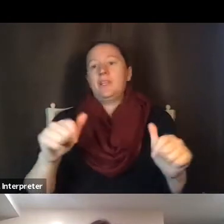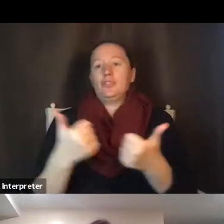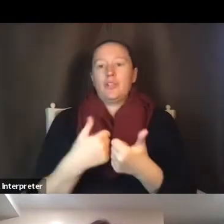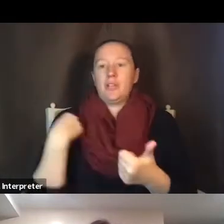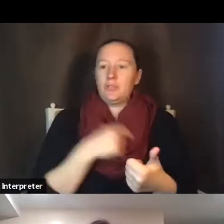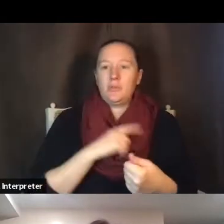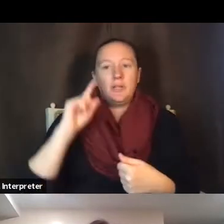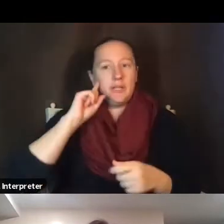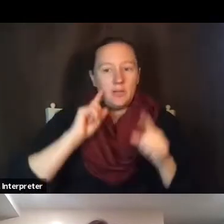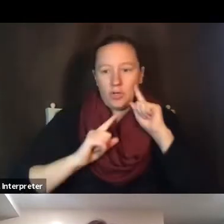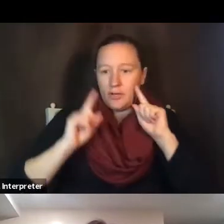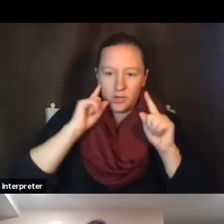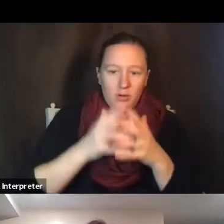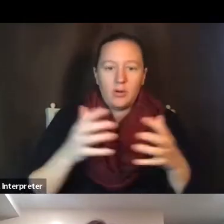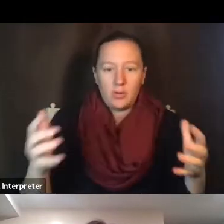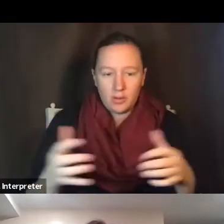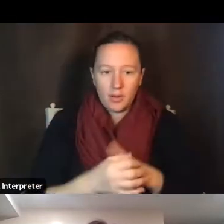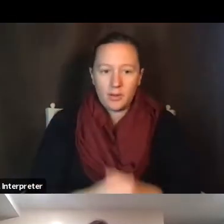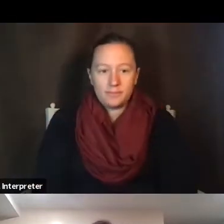throughout the process.